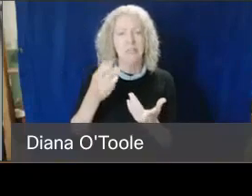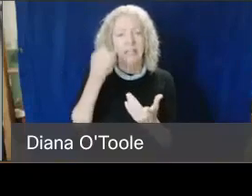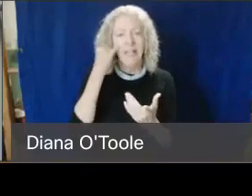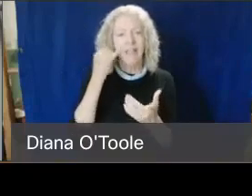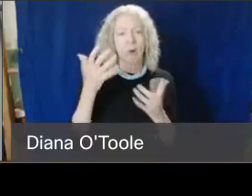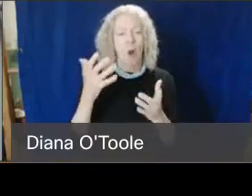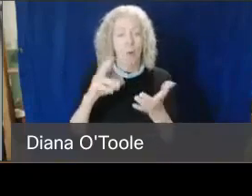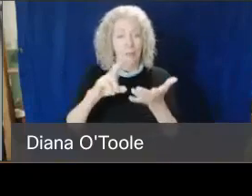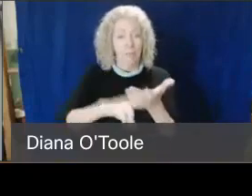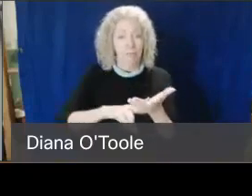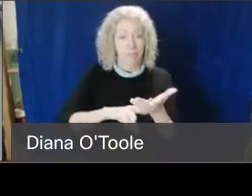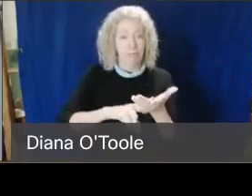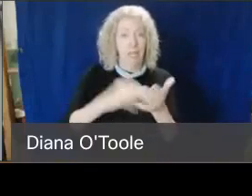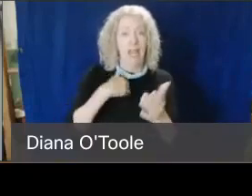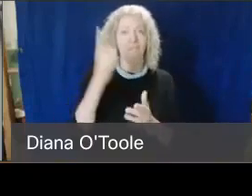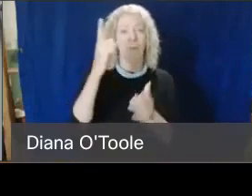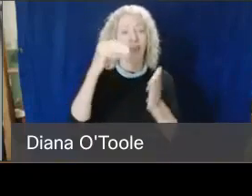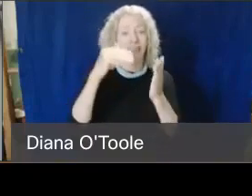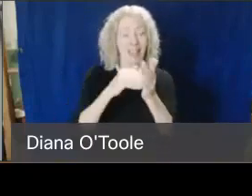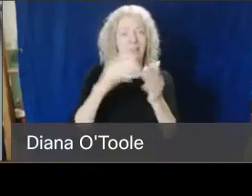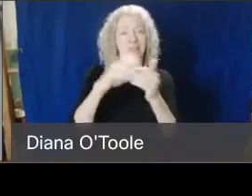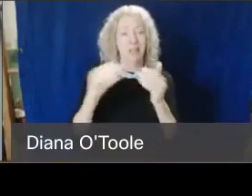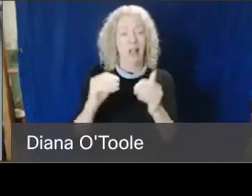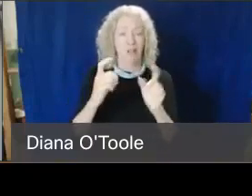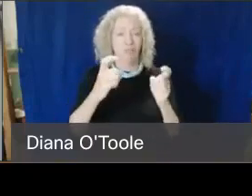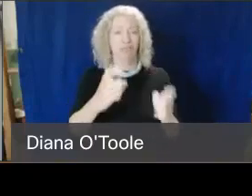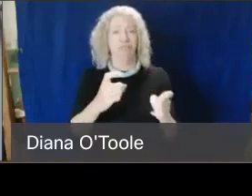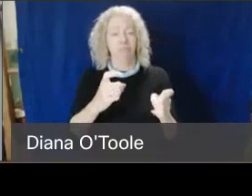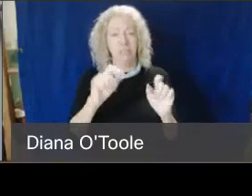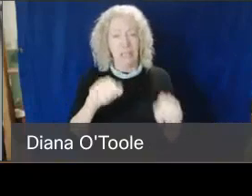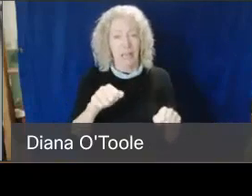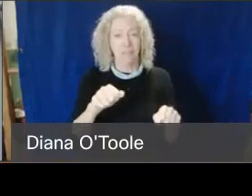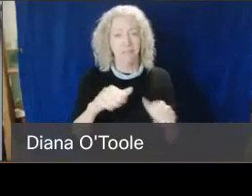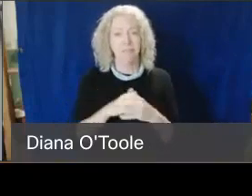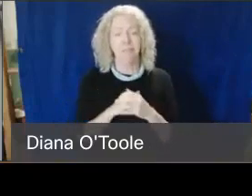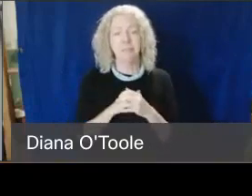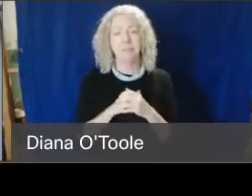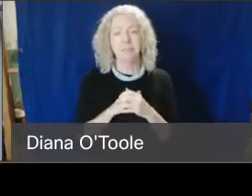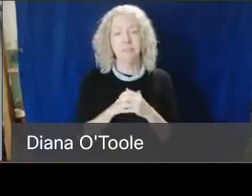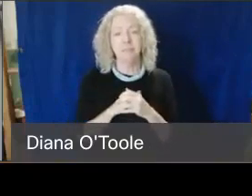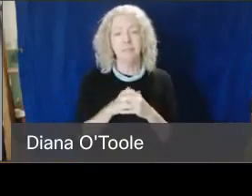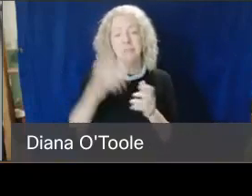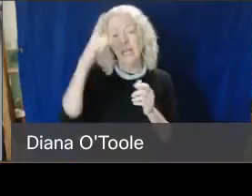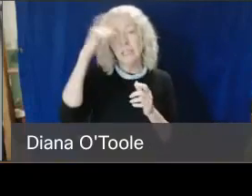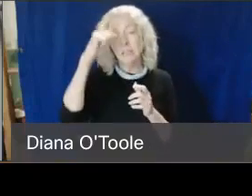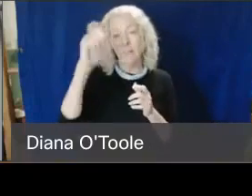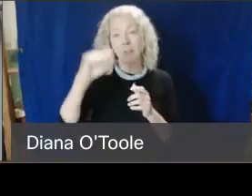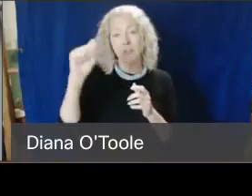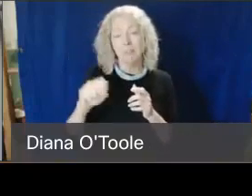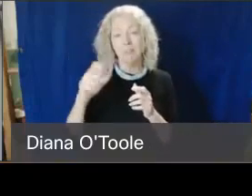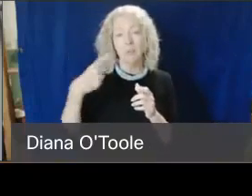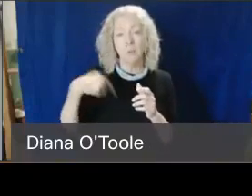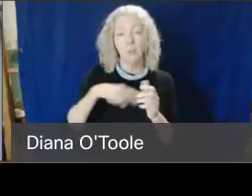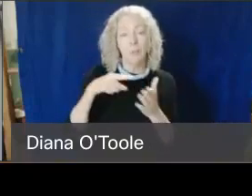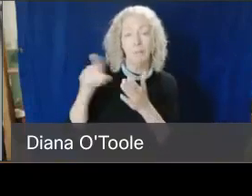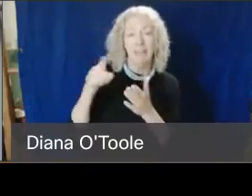They're $1,000 awards. And we have, in summer semester, we paid out almost $1 million in